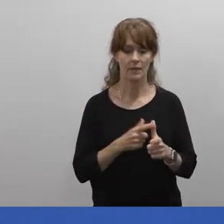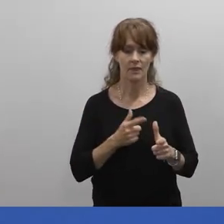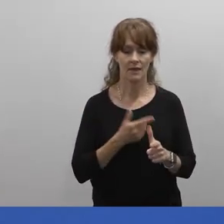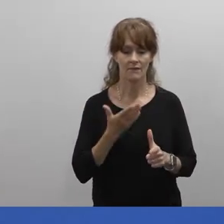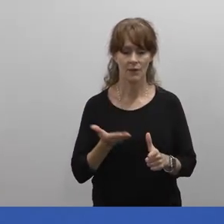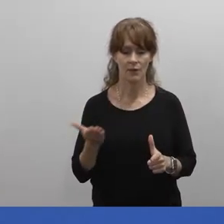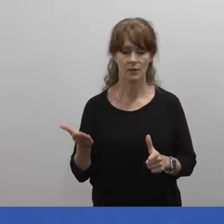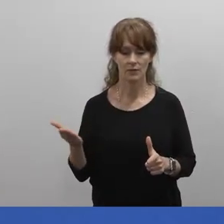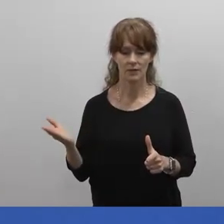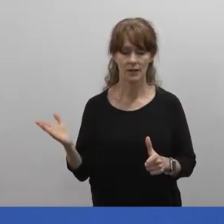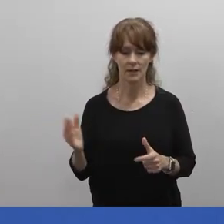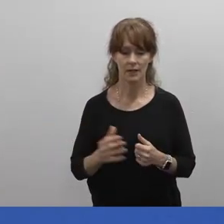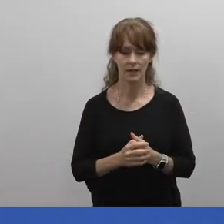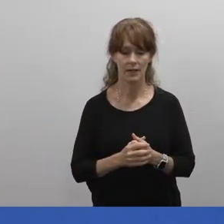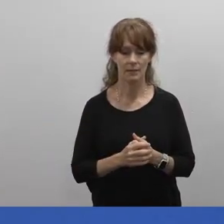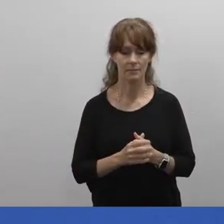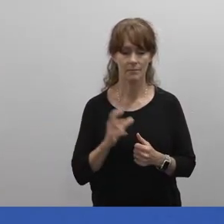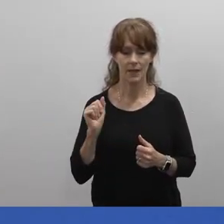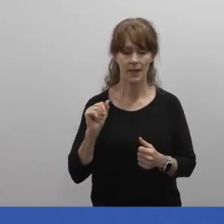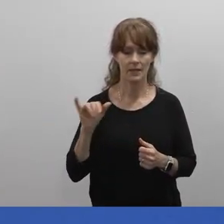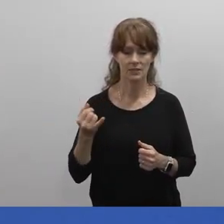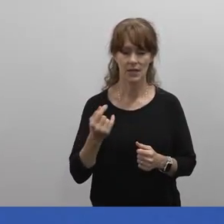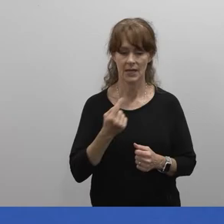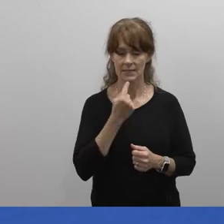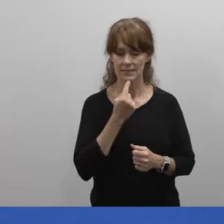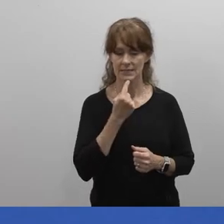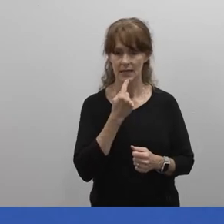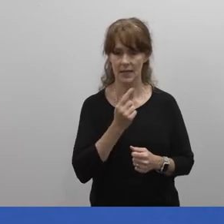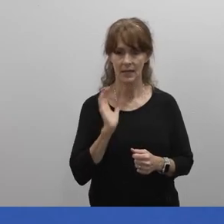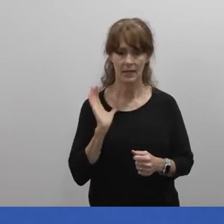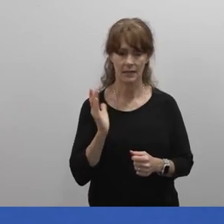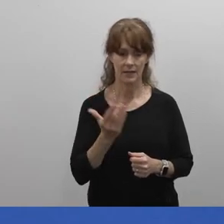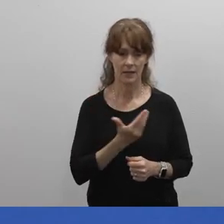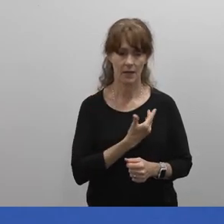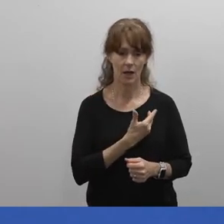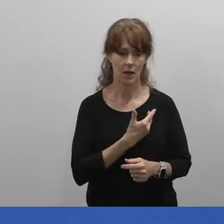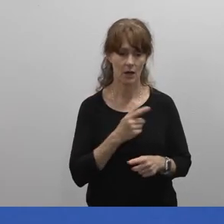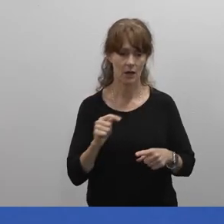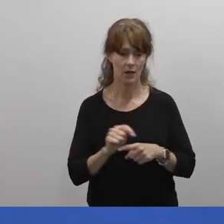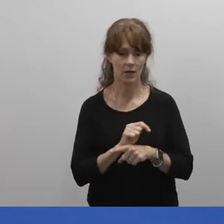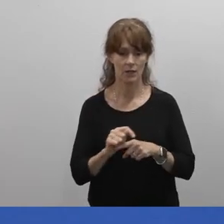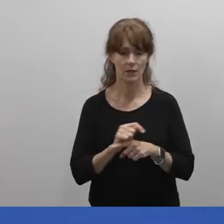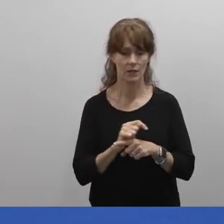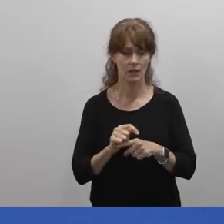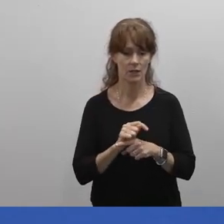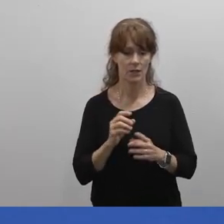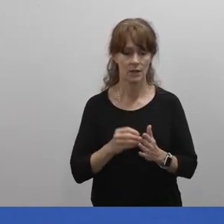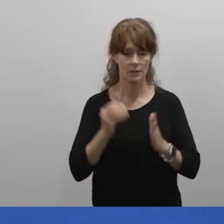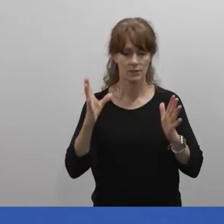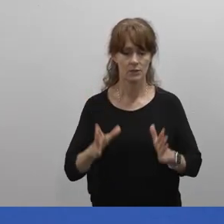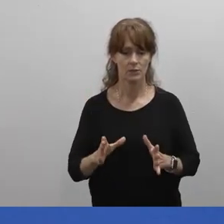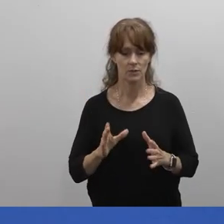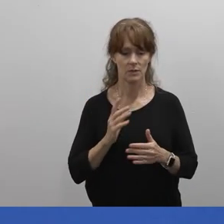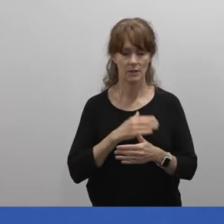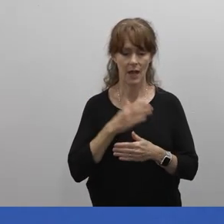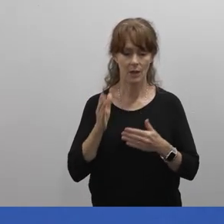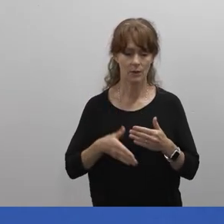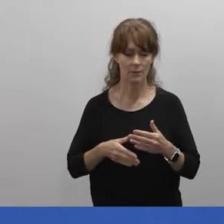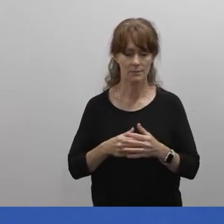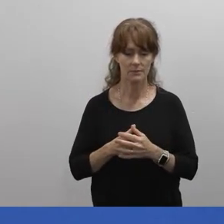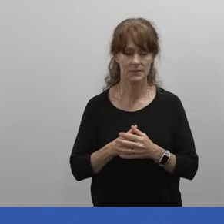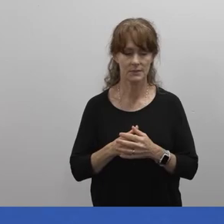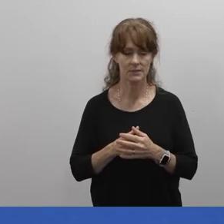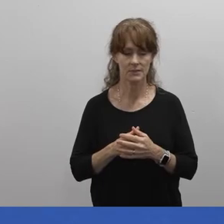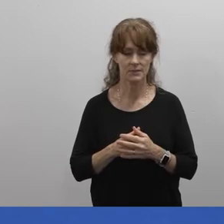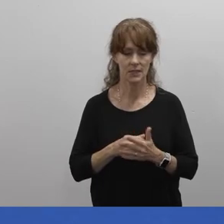that AJ said in our training around student outcomes focused governance is